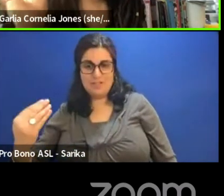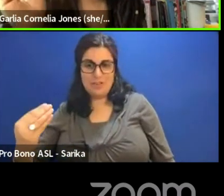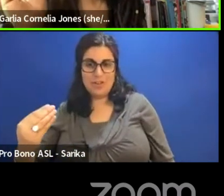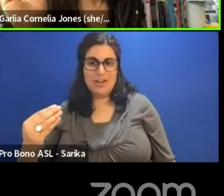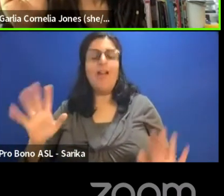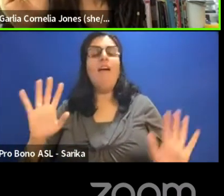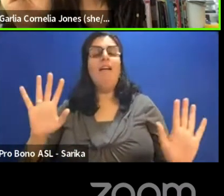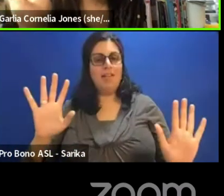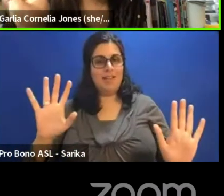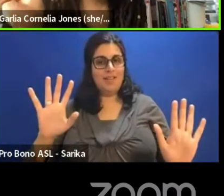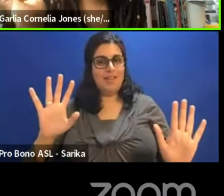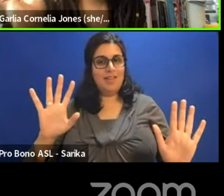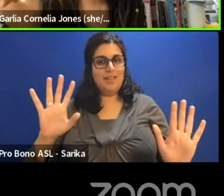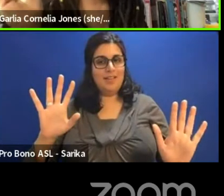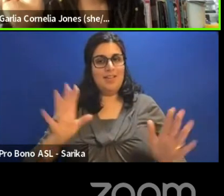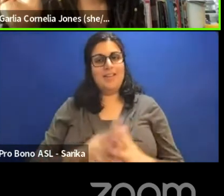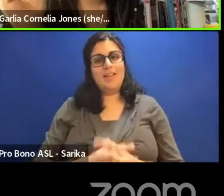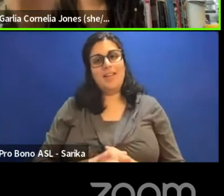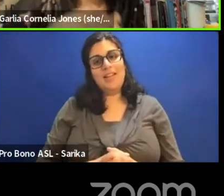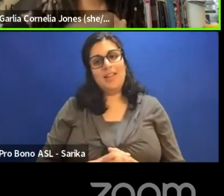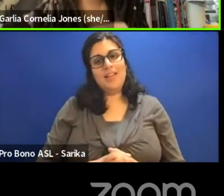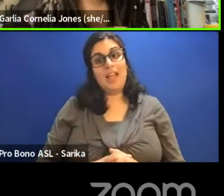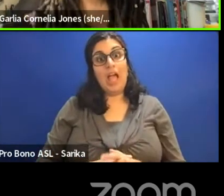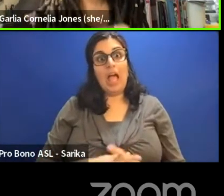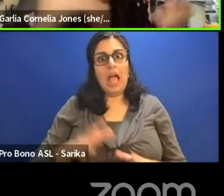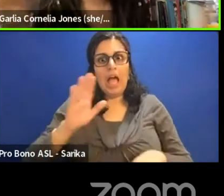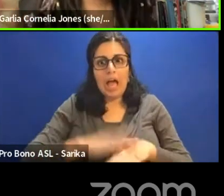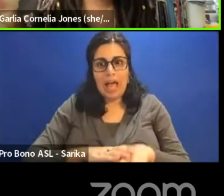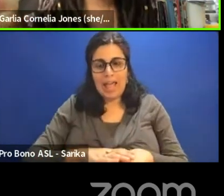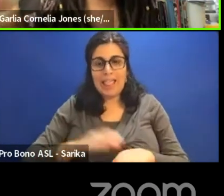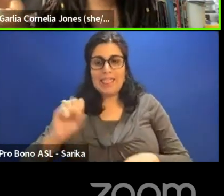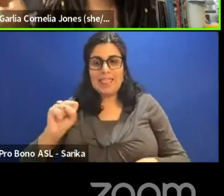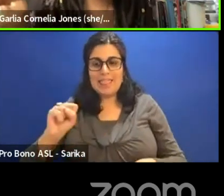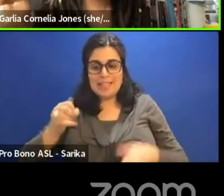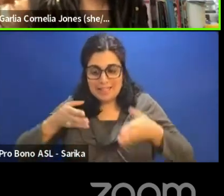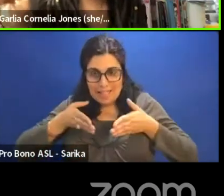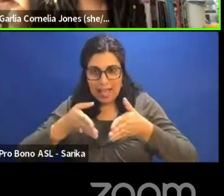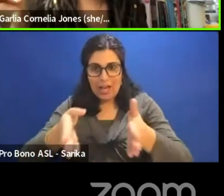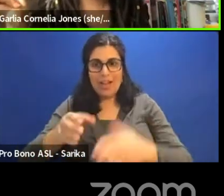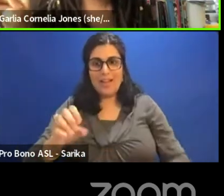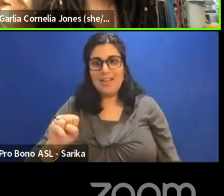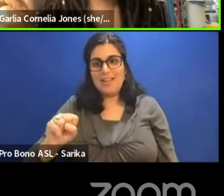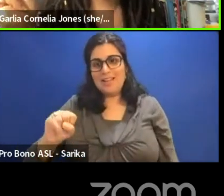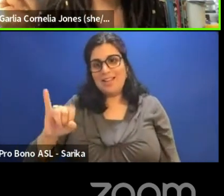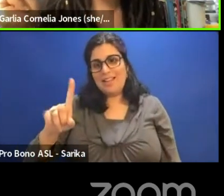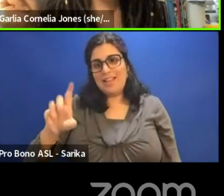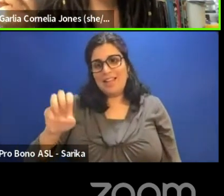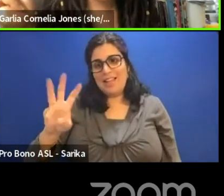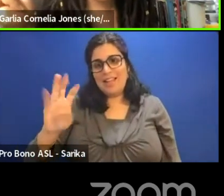my sidewalk birth. I'm sure Rachel can